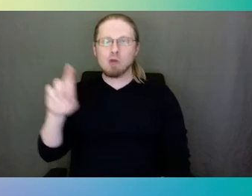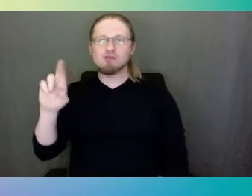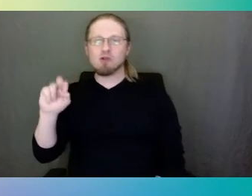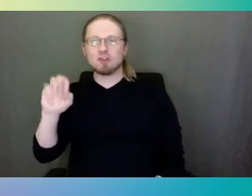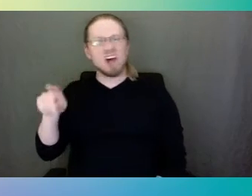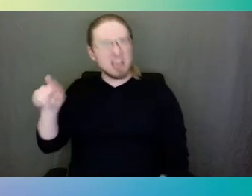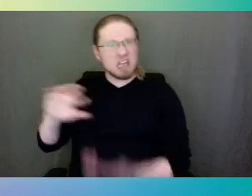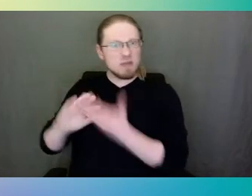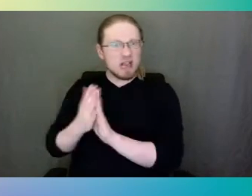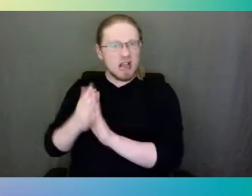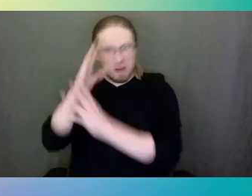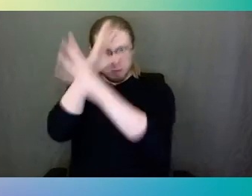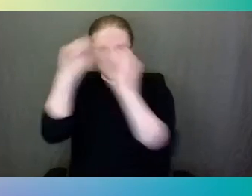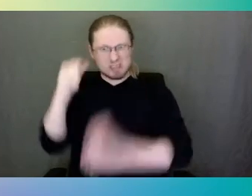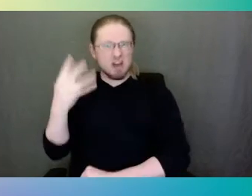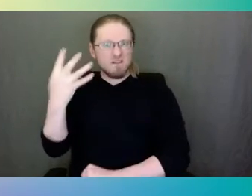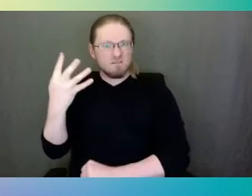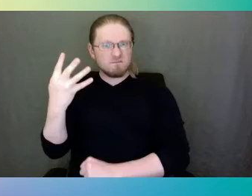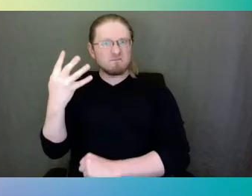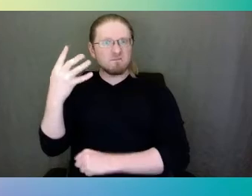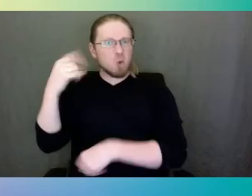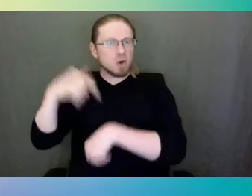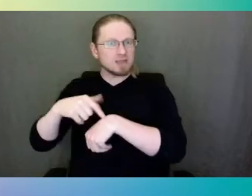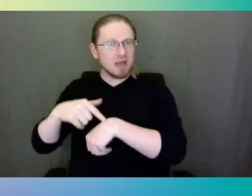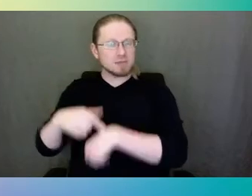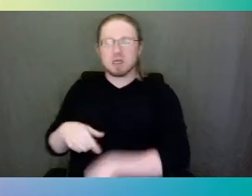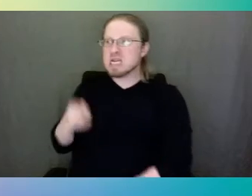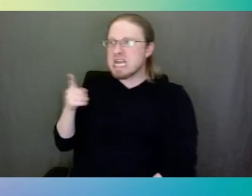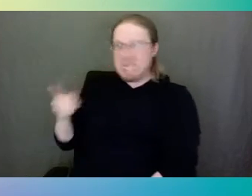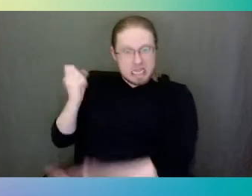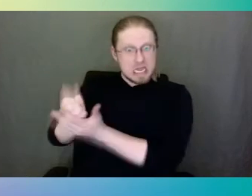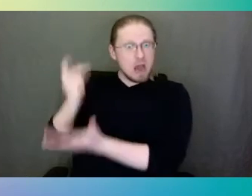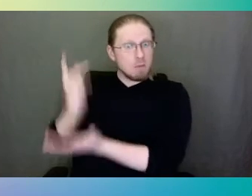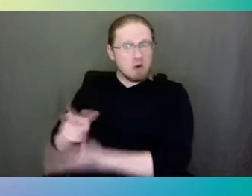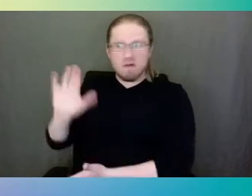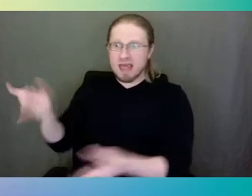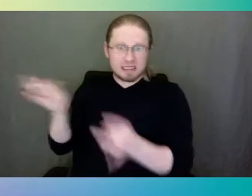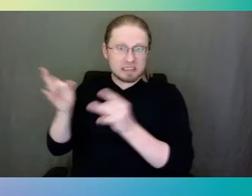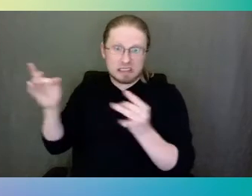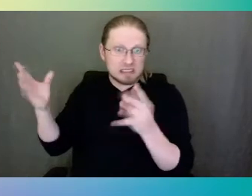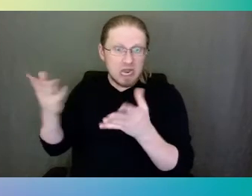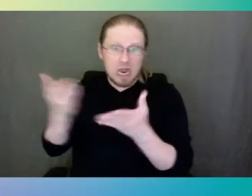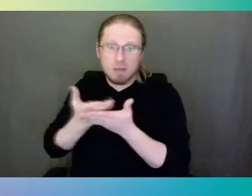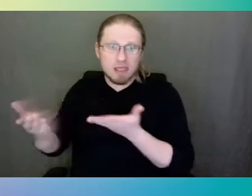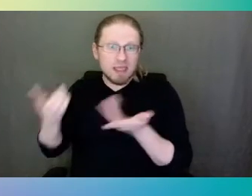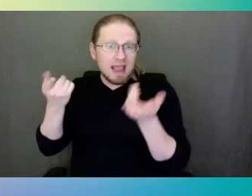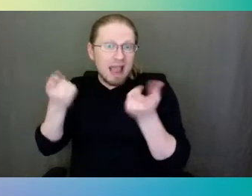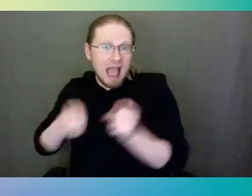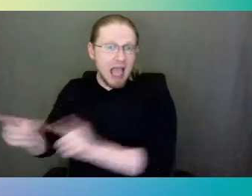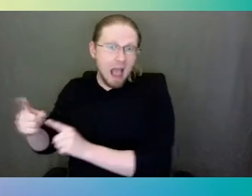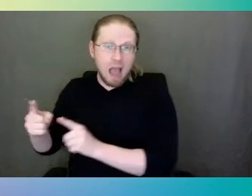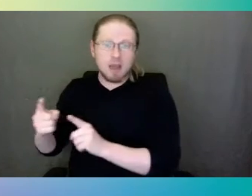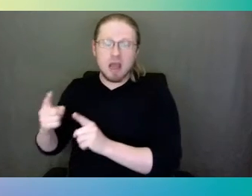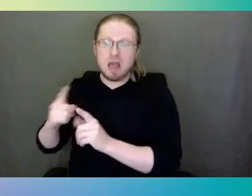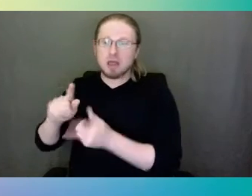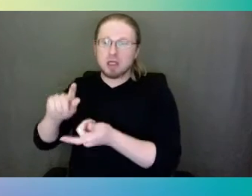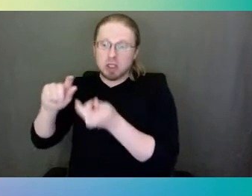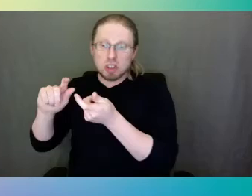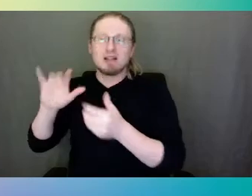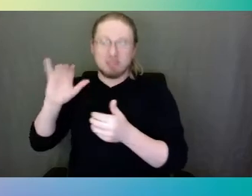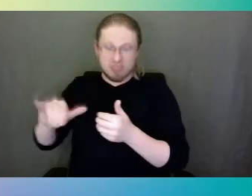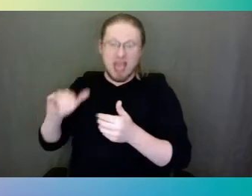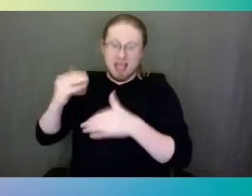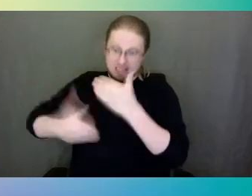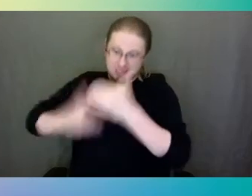the one that approved this atrocious act in the Navy in 1918 and 19 that changed the definition of